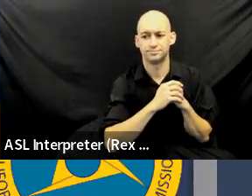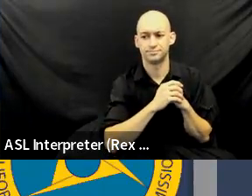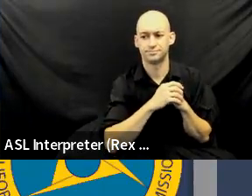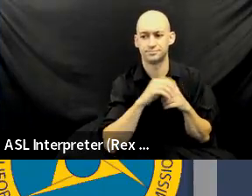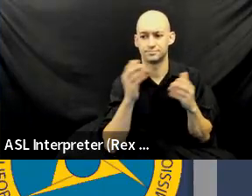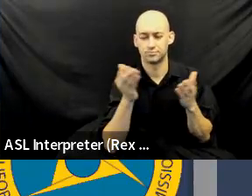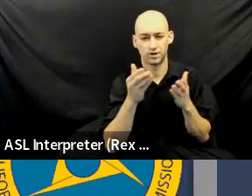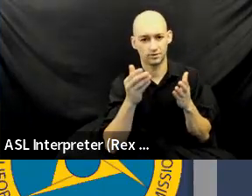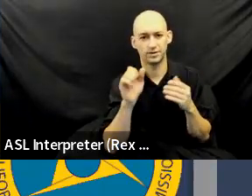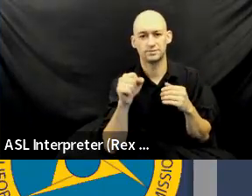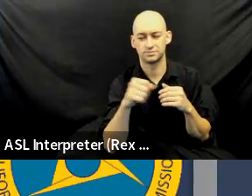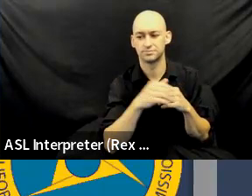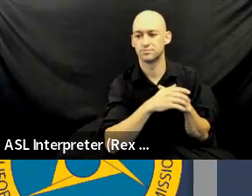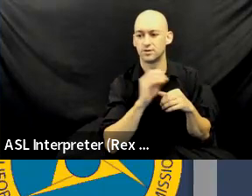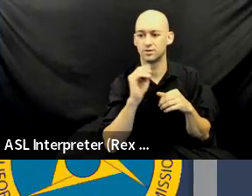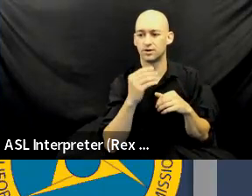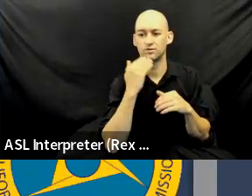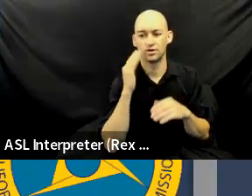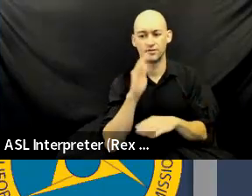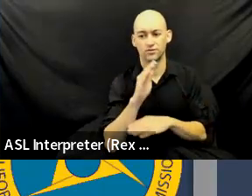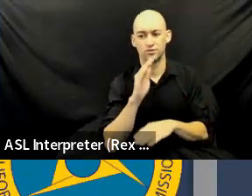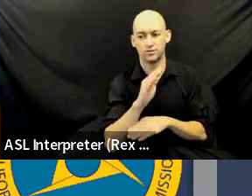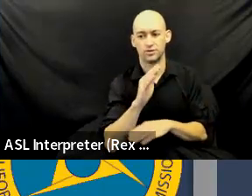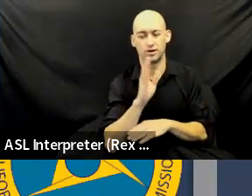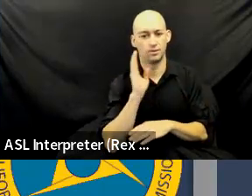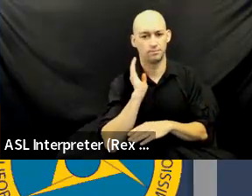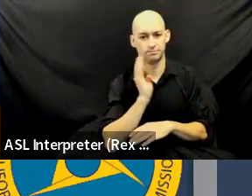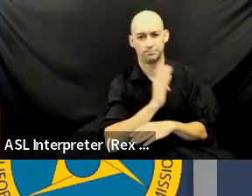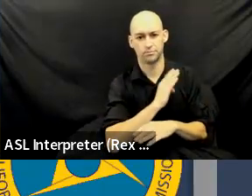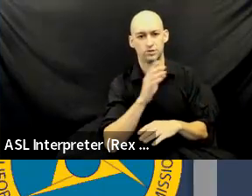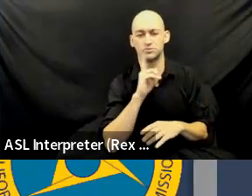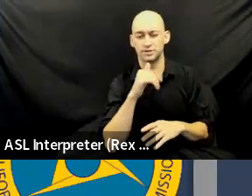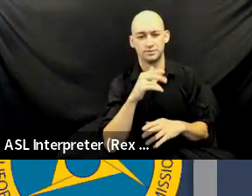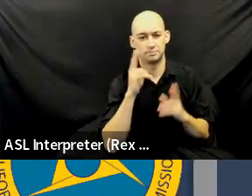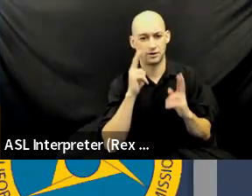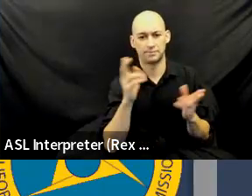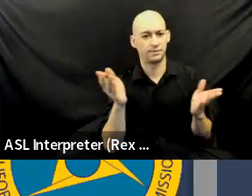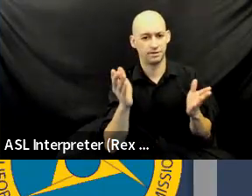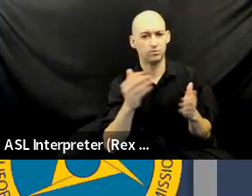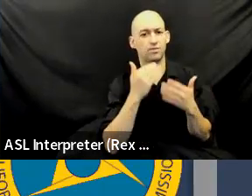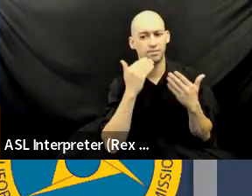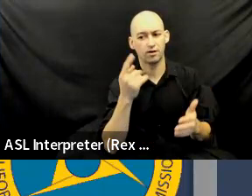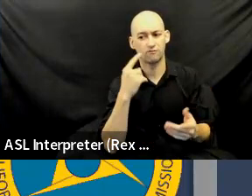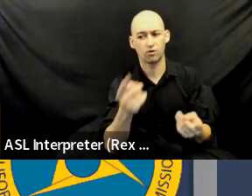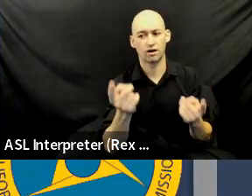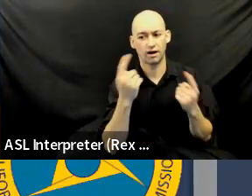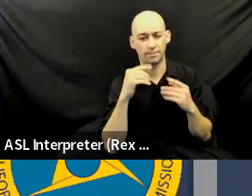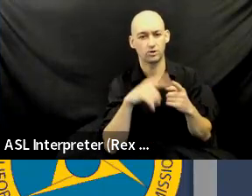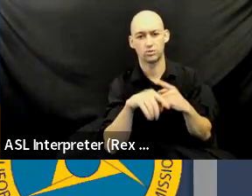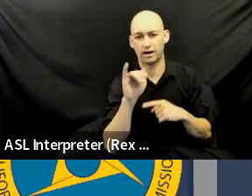Yes. Good afternoon, board. It's a privilege to be here. Thank you for coming down to the